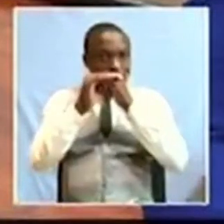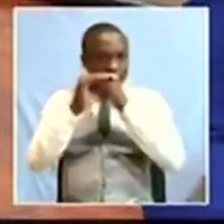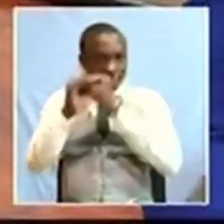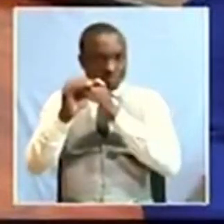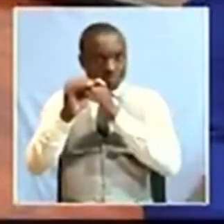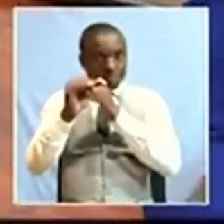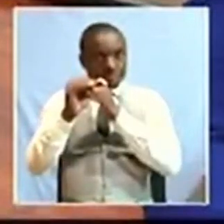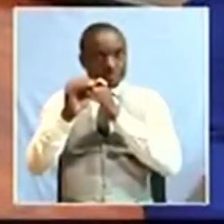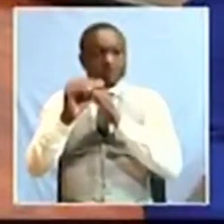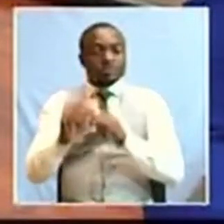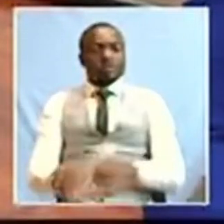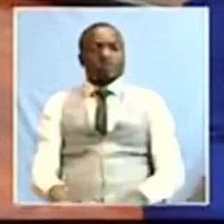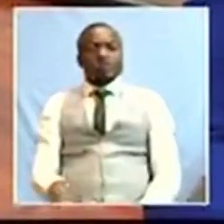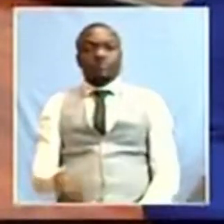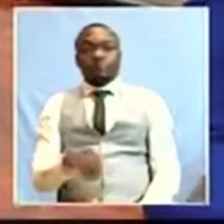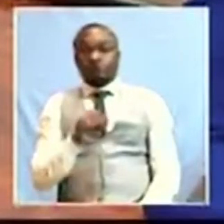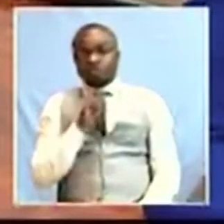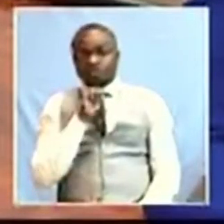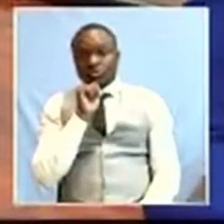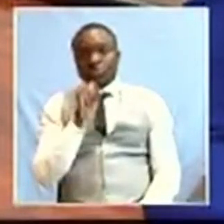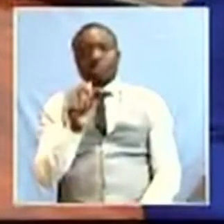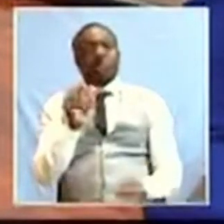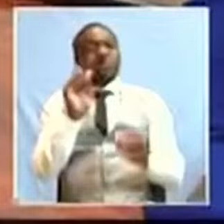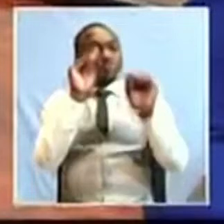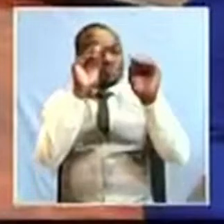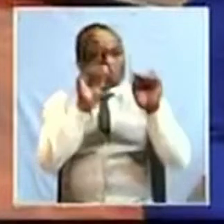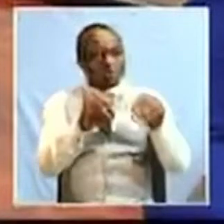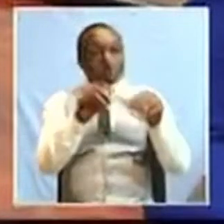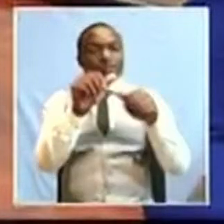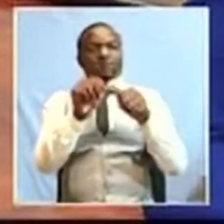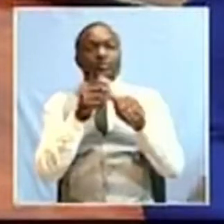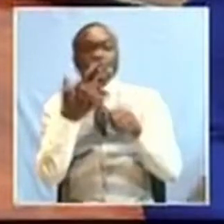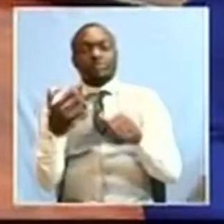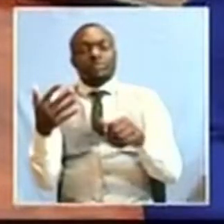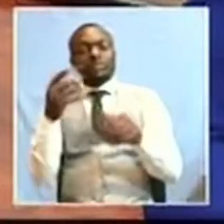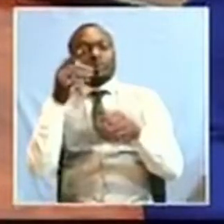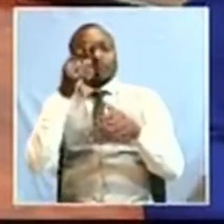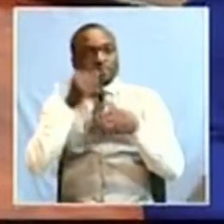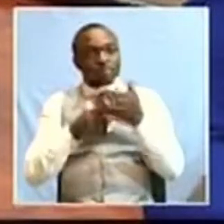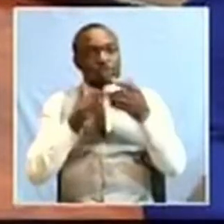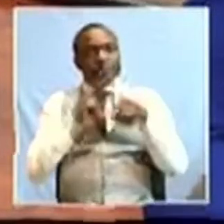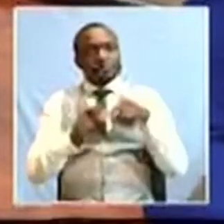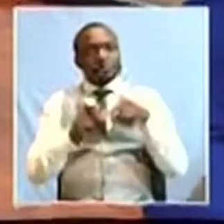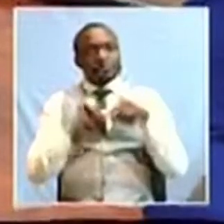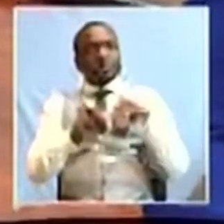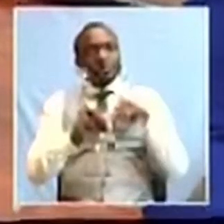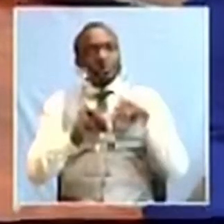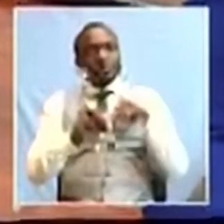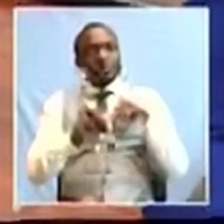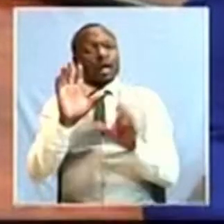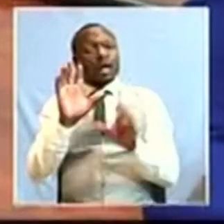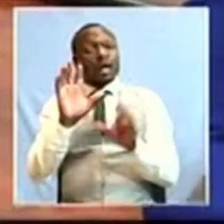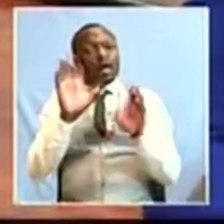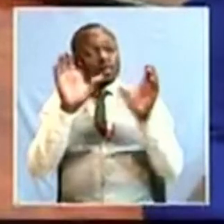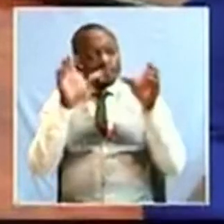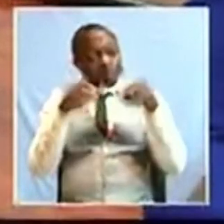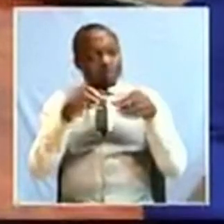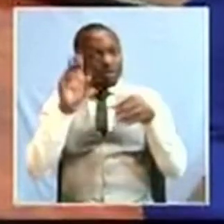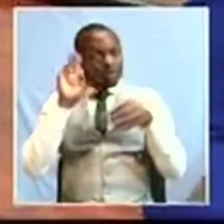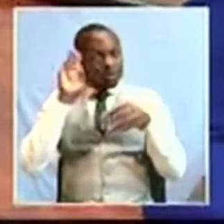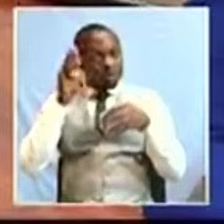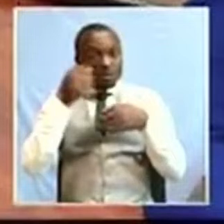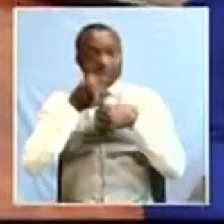as opposed to lumping everything in as the case was in 2020. The Council will